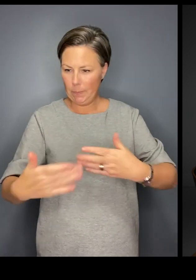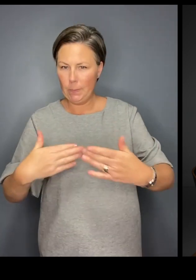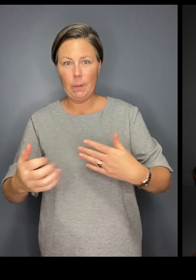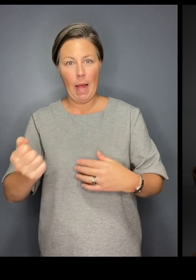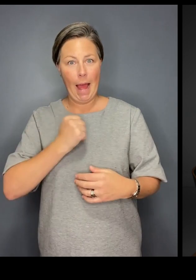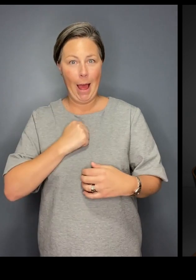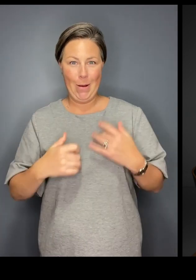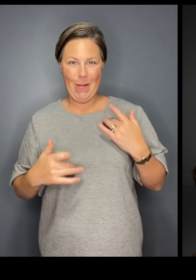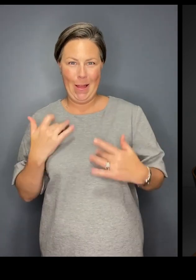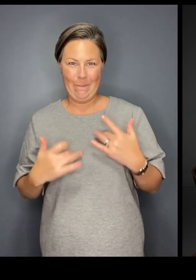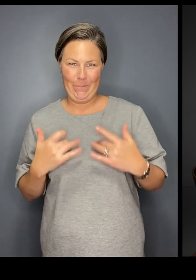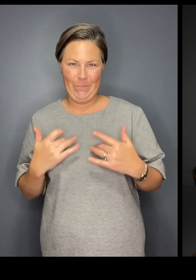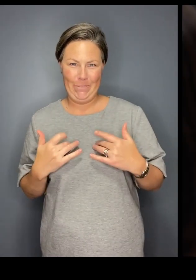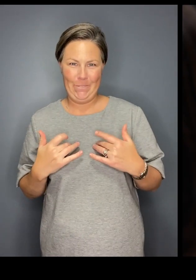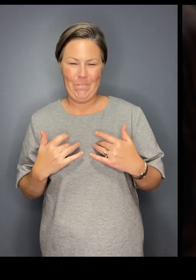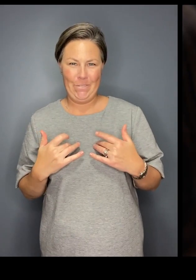as we